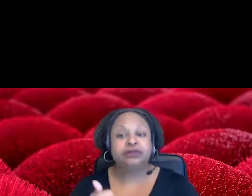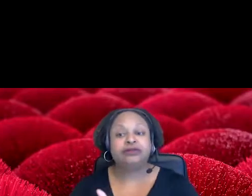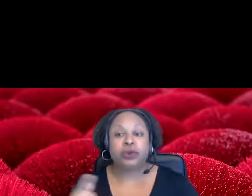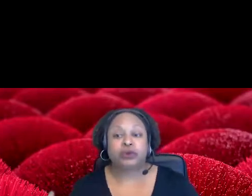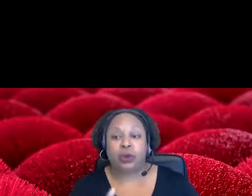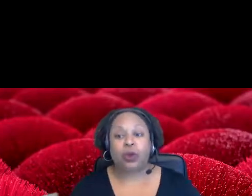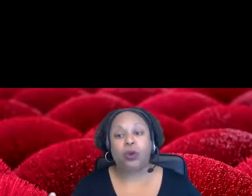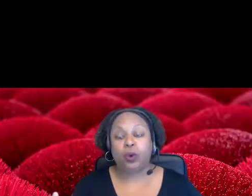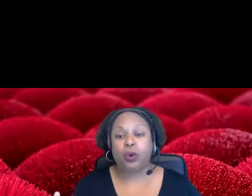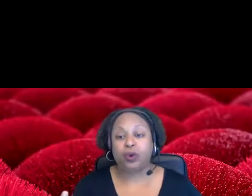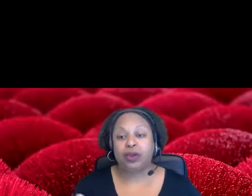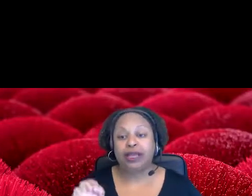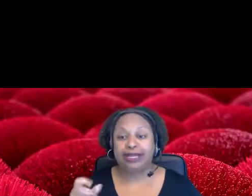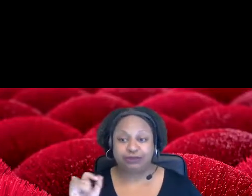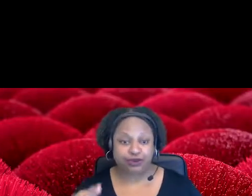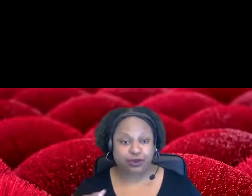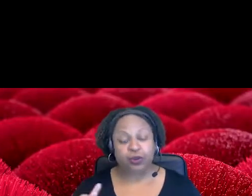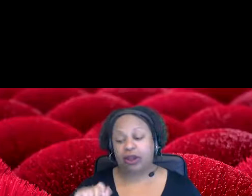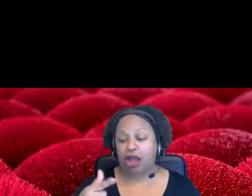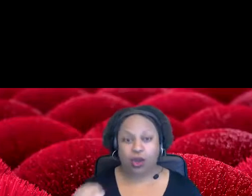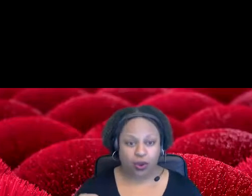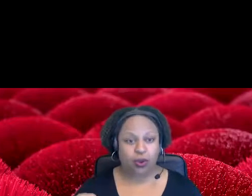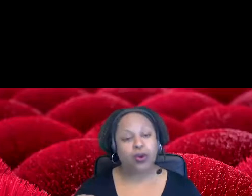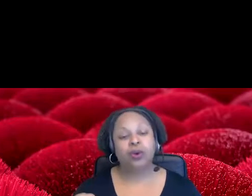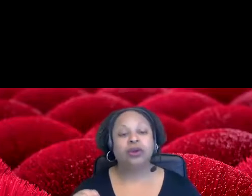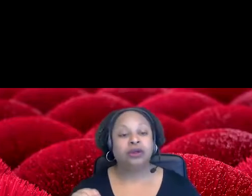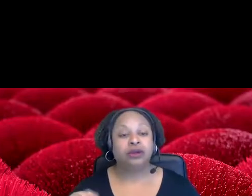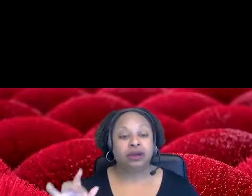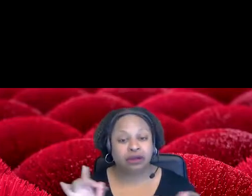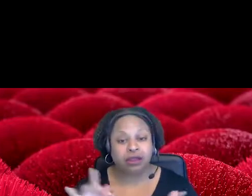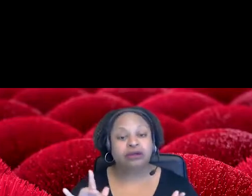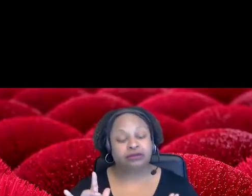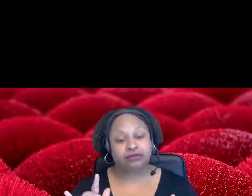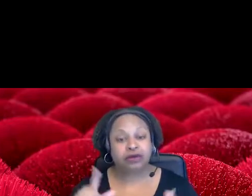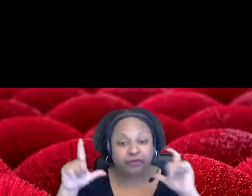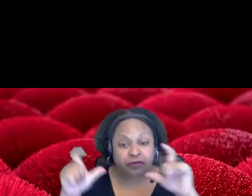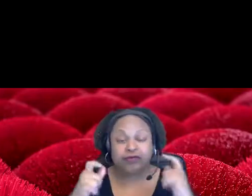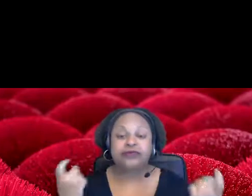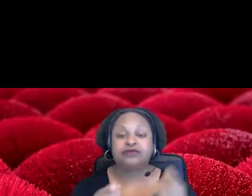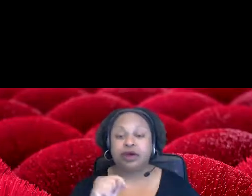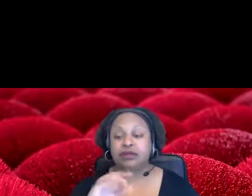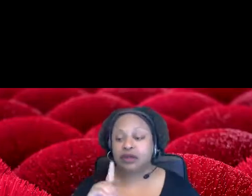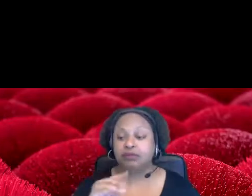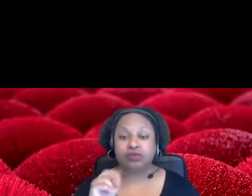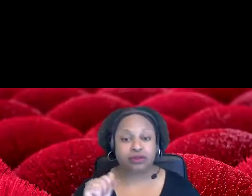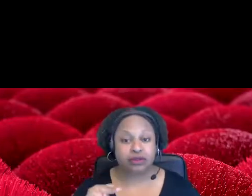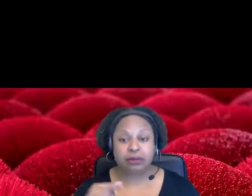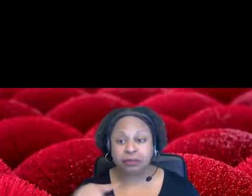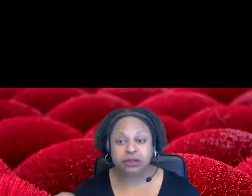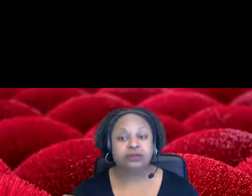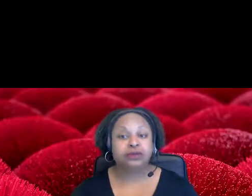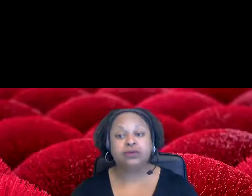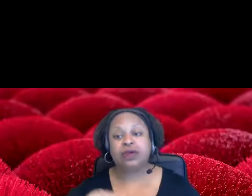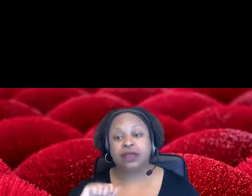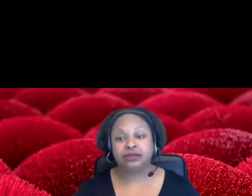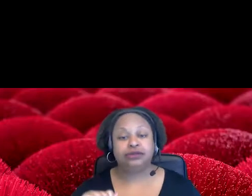Contact Photography Festival at Todd Morton Mills, and the Art Gallery of Ontario as well. Greg's been